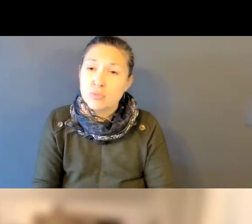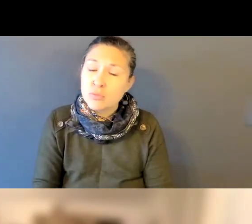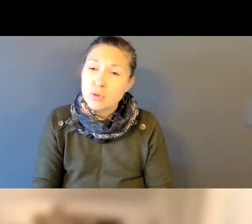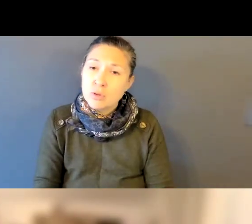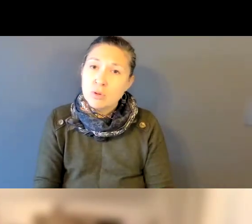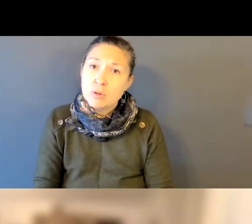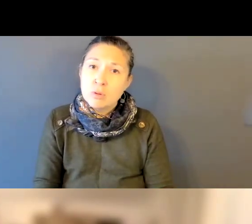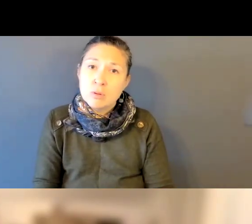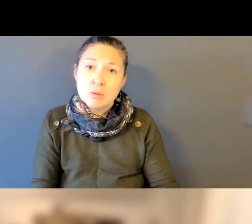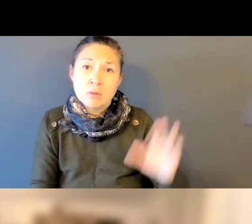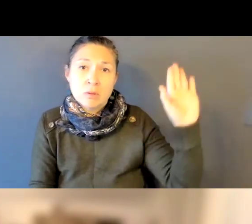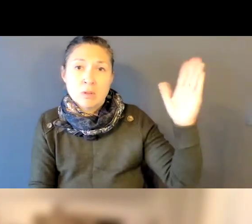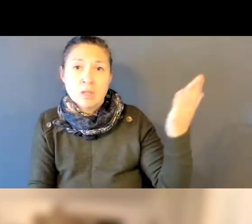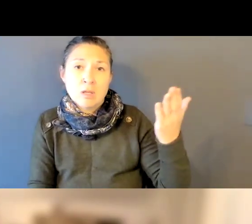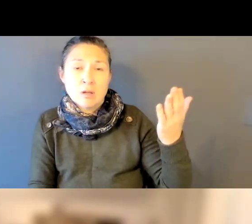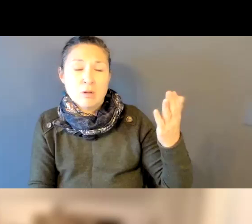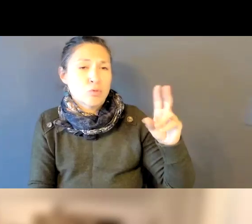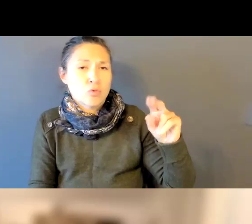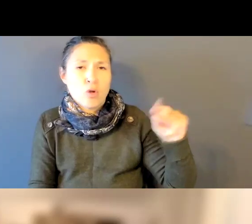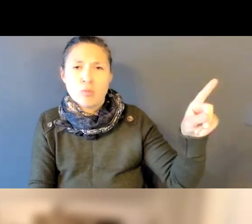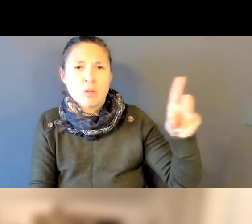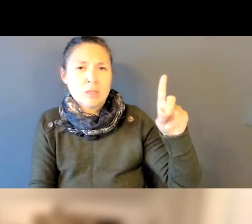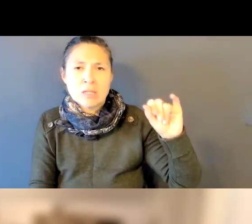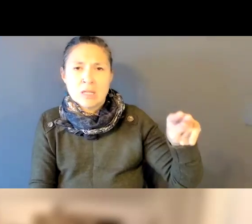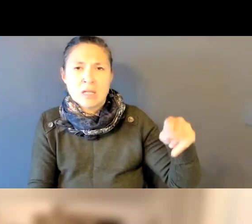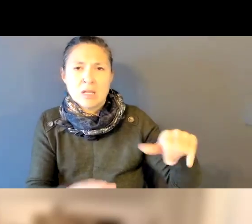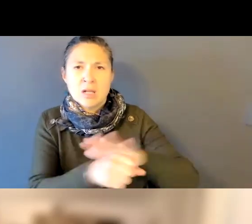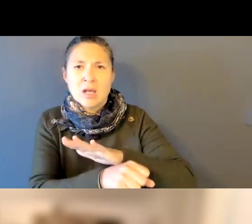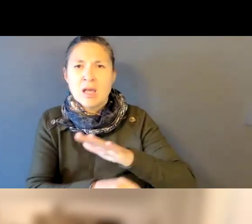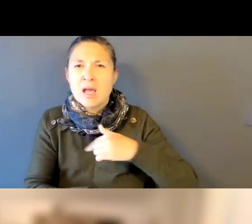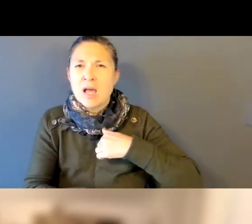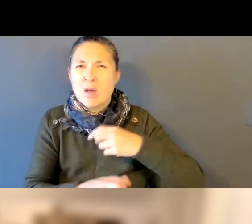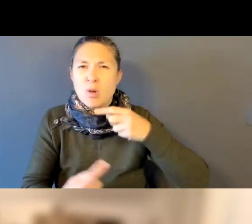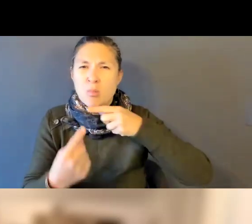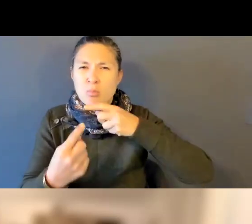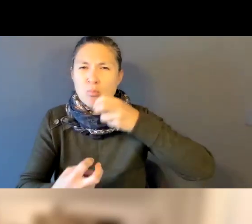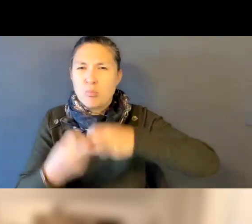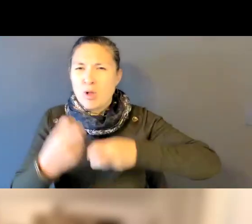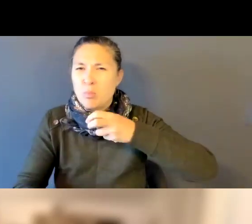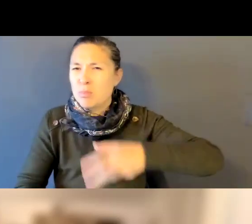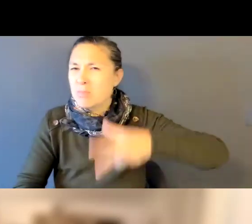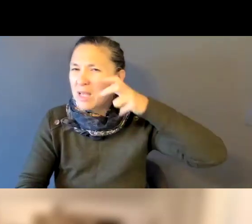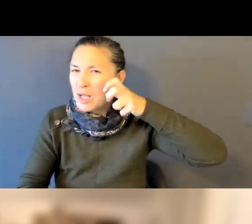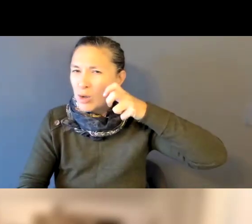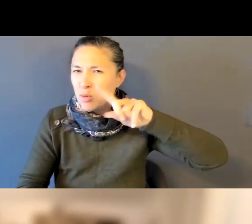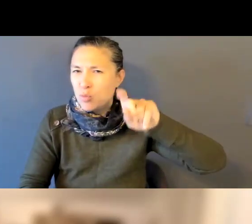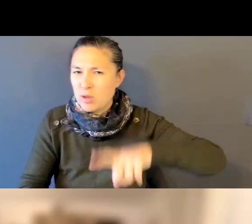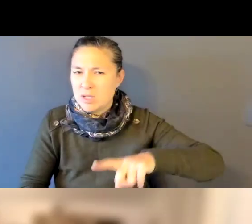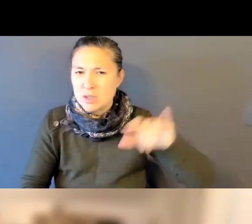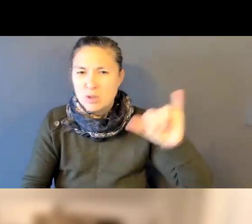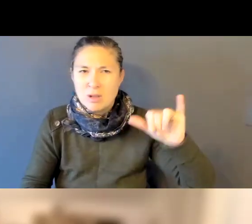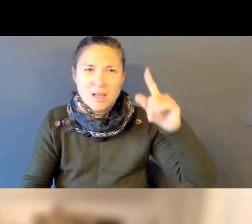No, I think Dylan covered it. And I'm having trouble hearing some of the questions anyway, but I think